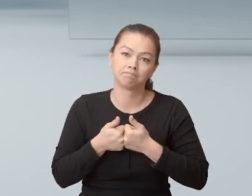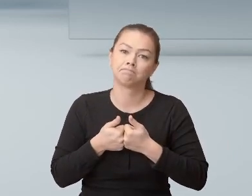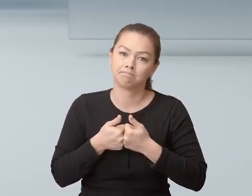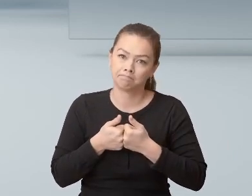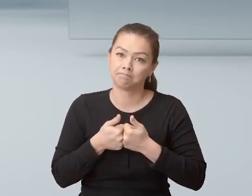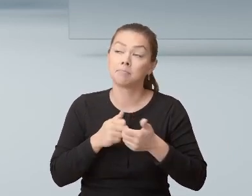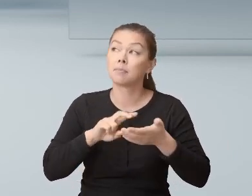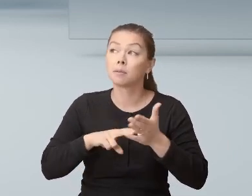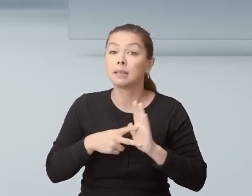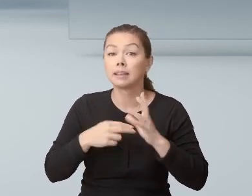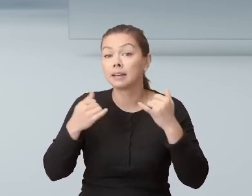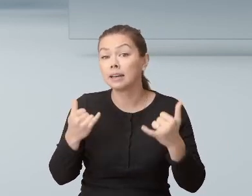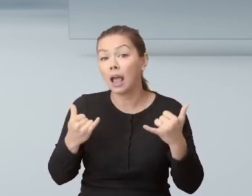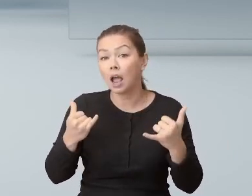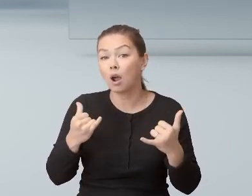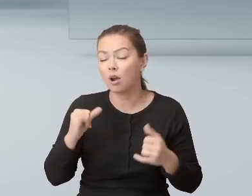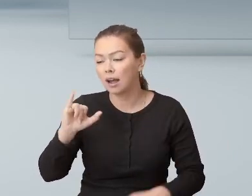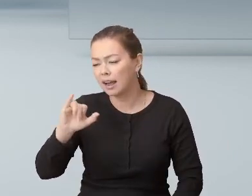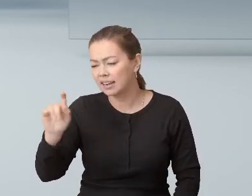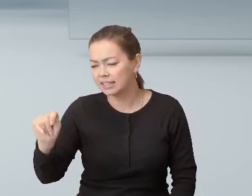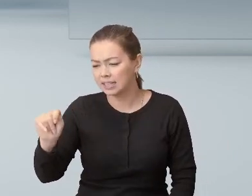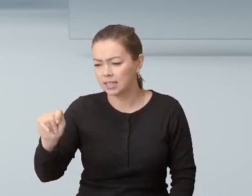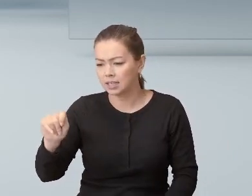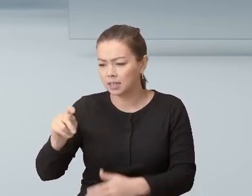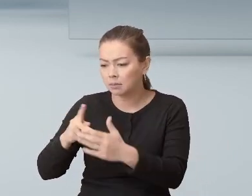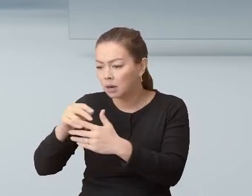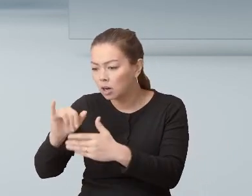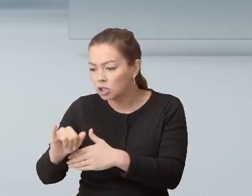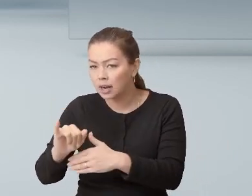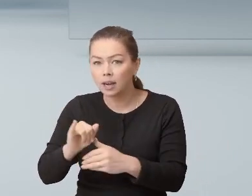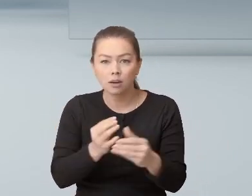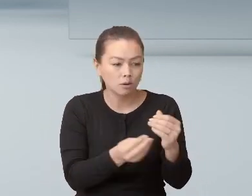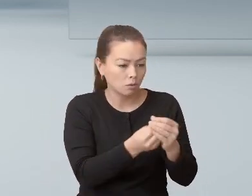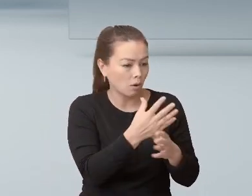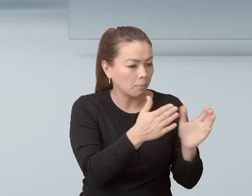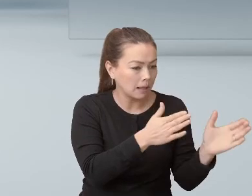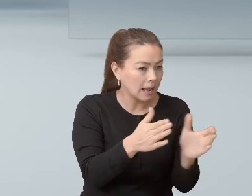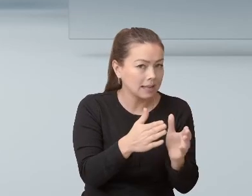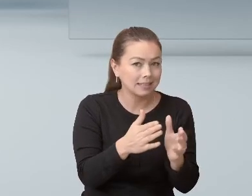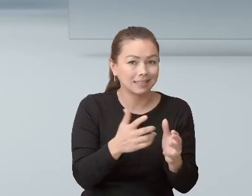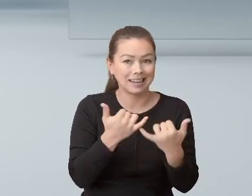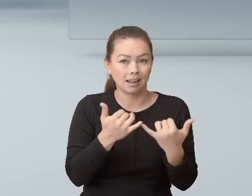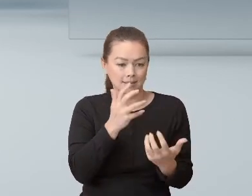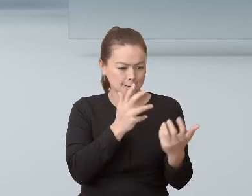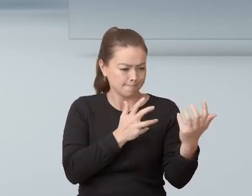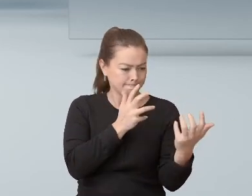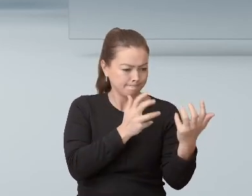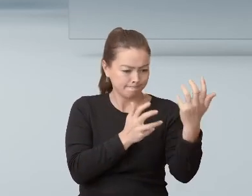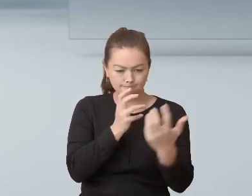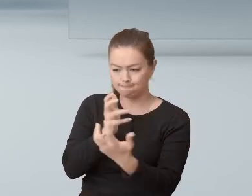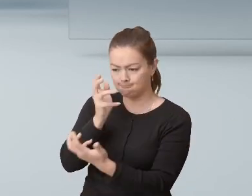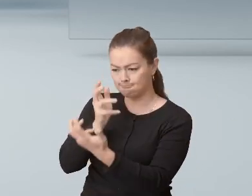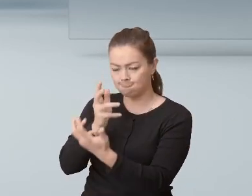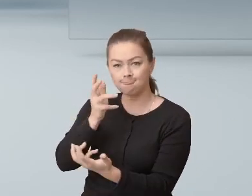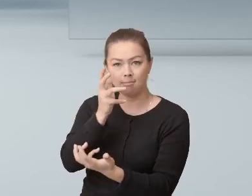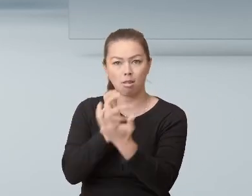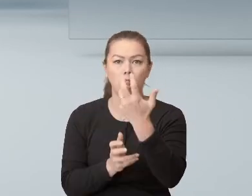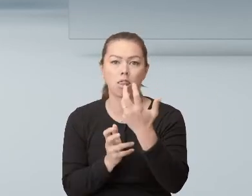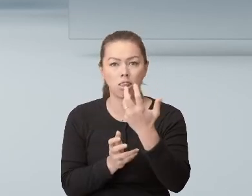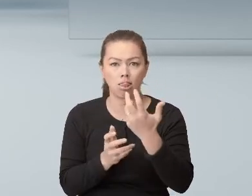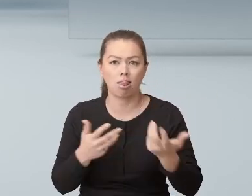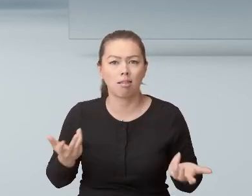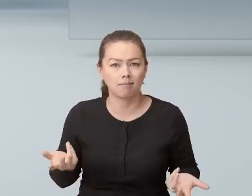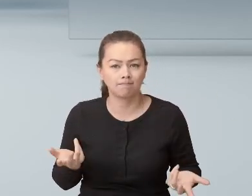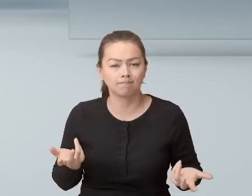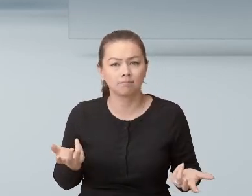all the existing IT initiatives and growth plans that a company might have. So as we continue to get closer to that date, if this isn't becoming a